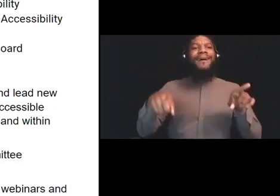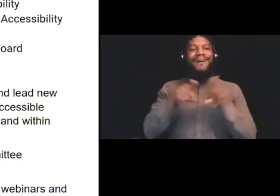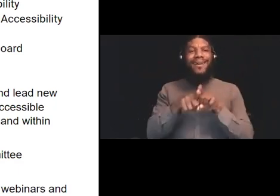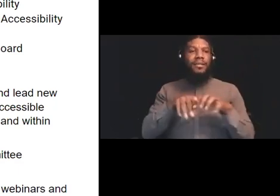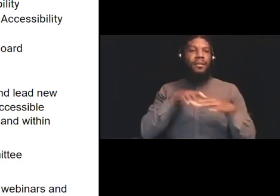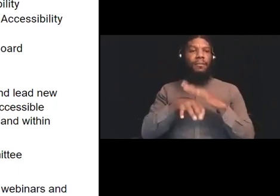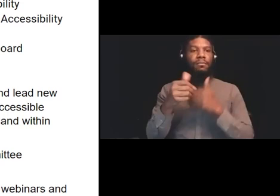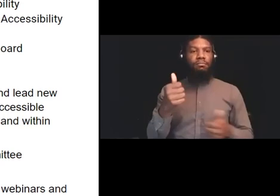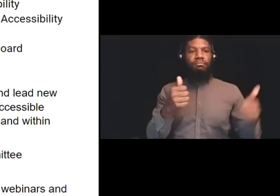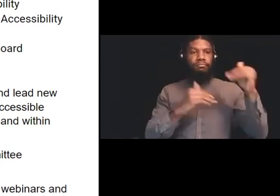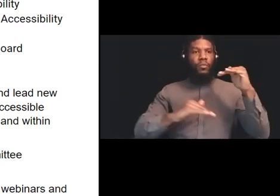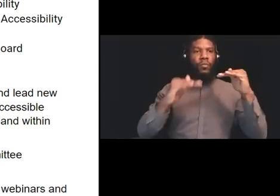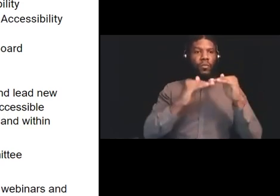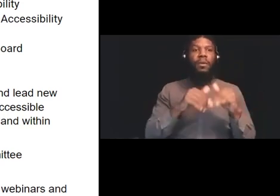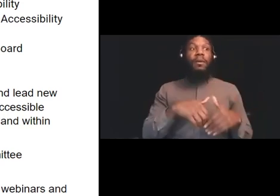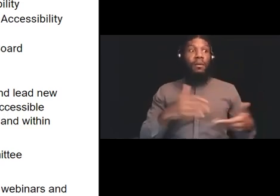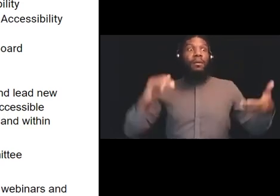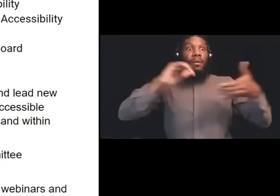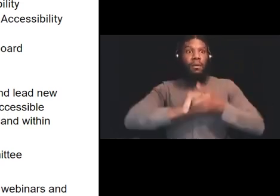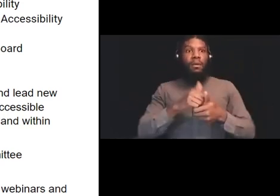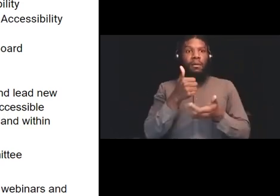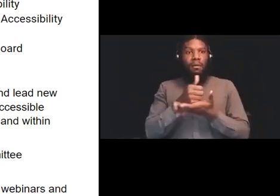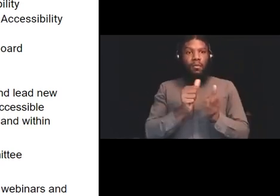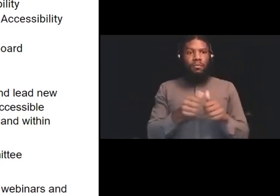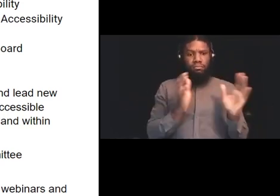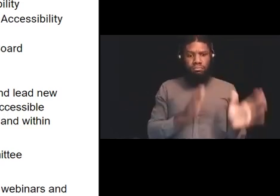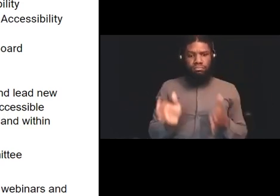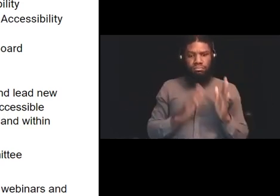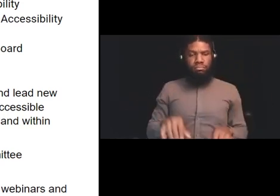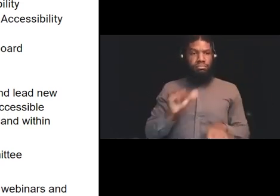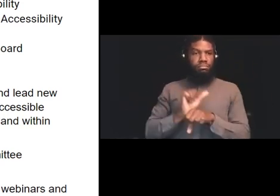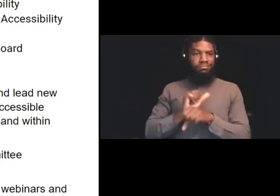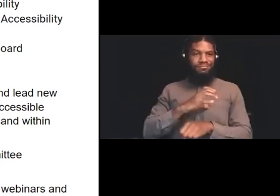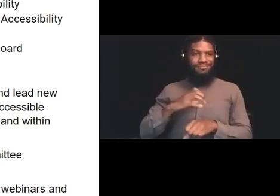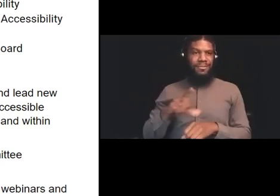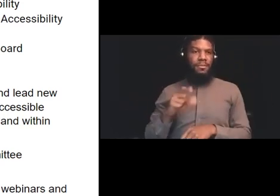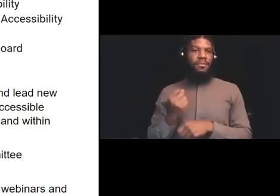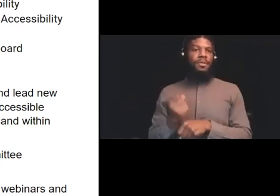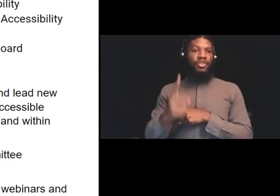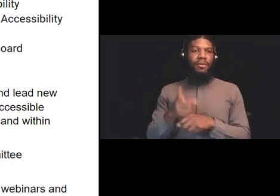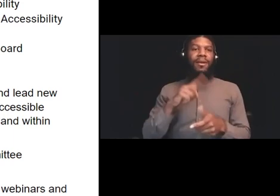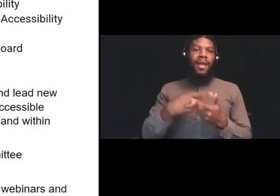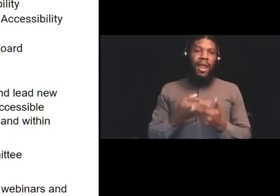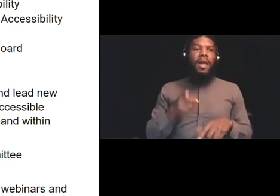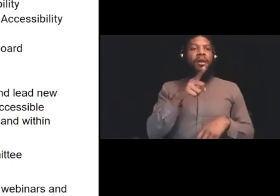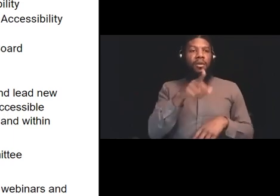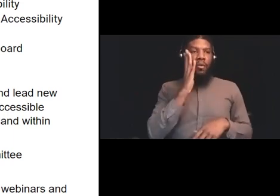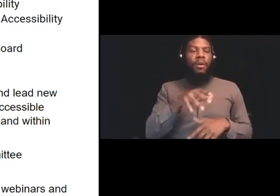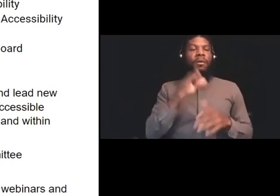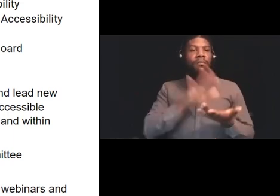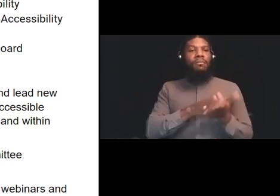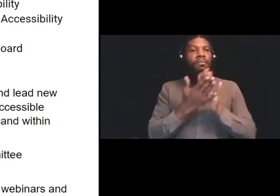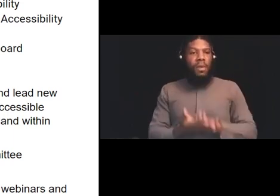co-chair to help me organize the committee's work in 2022. And then you would rotate into the accessibility